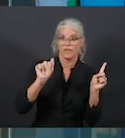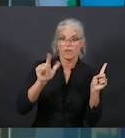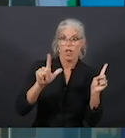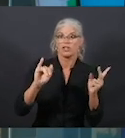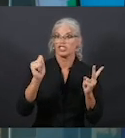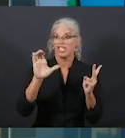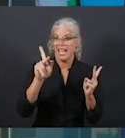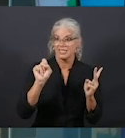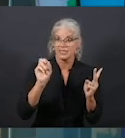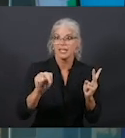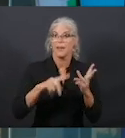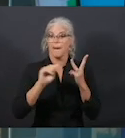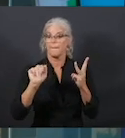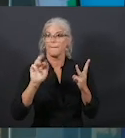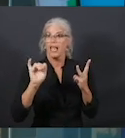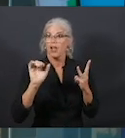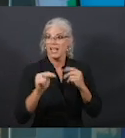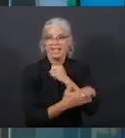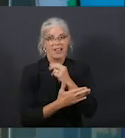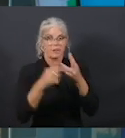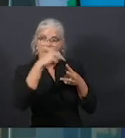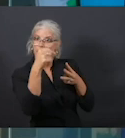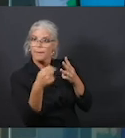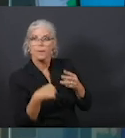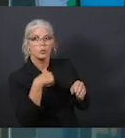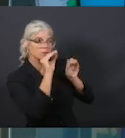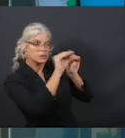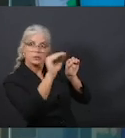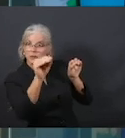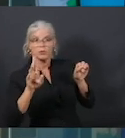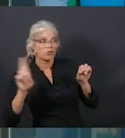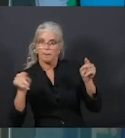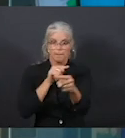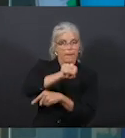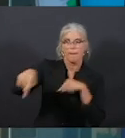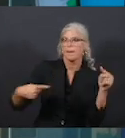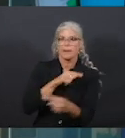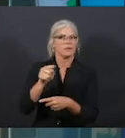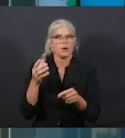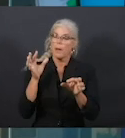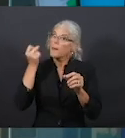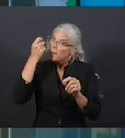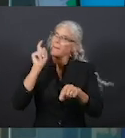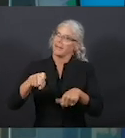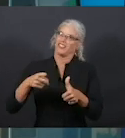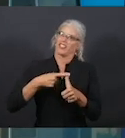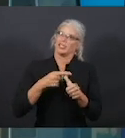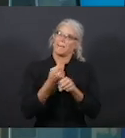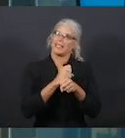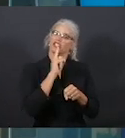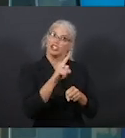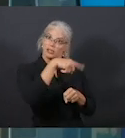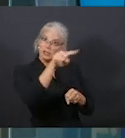we can get requested resources to communities quickly and as soon as it's safe to do so. As the governor said, Tropical Storm Debby